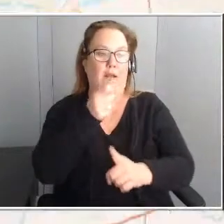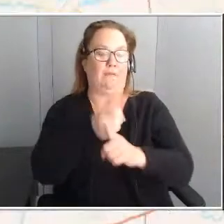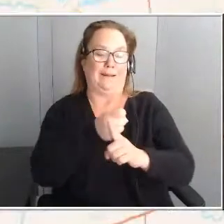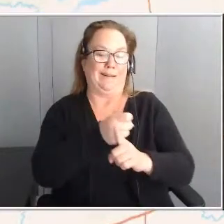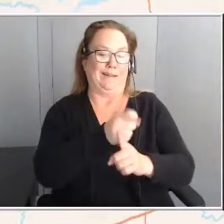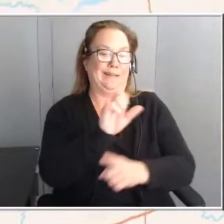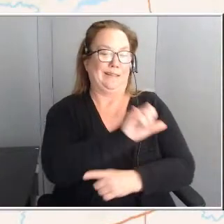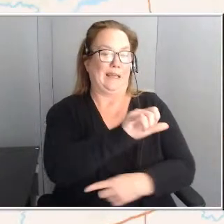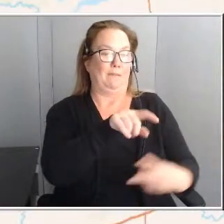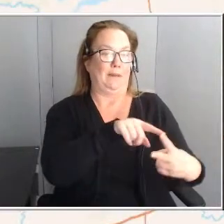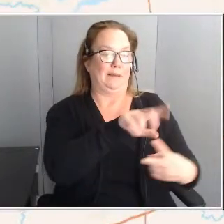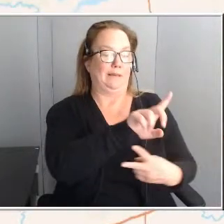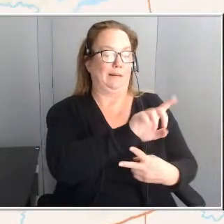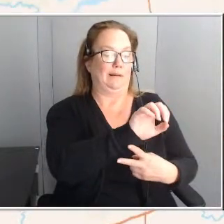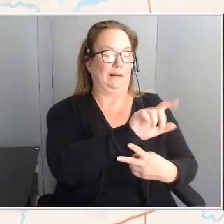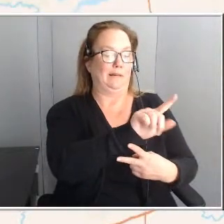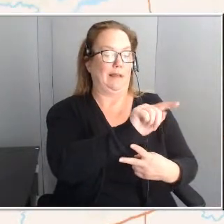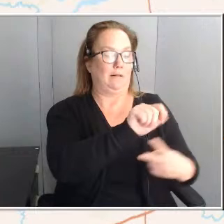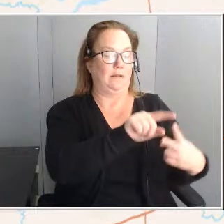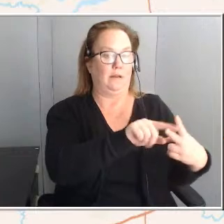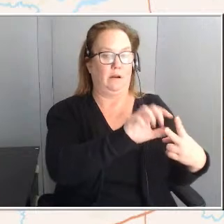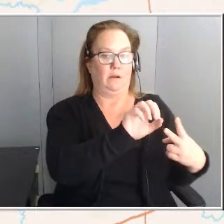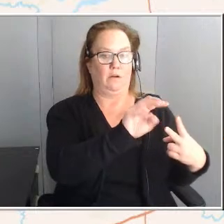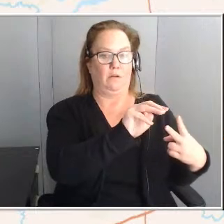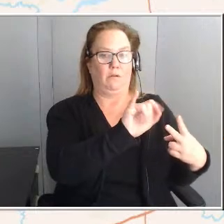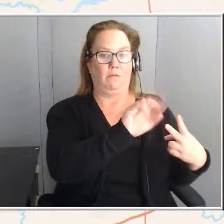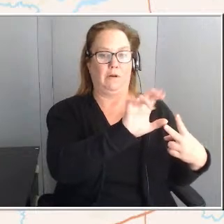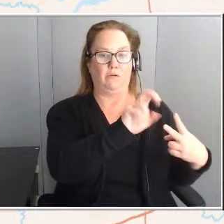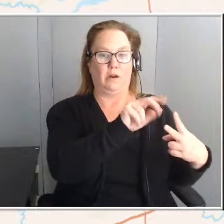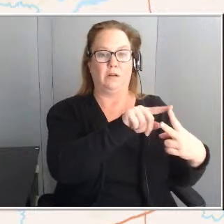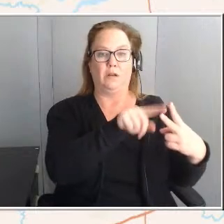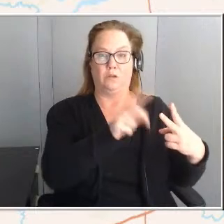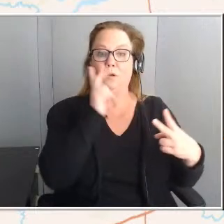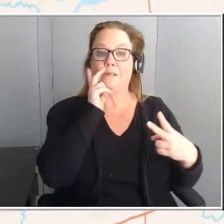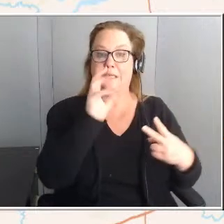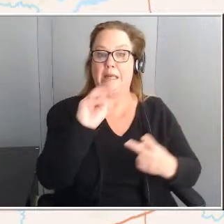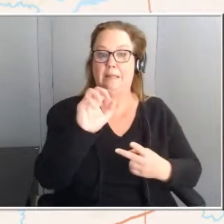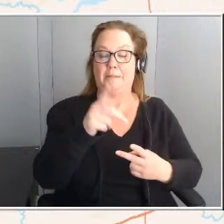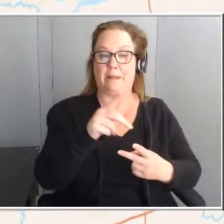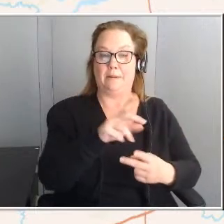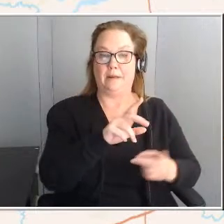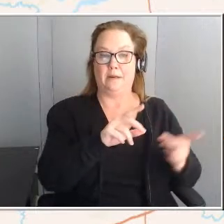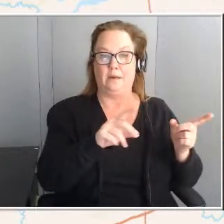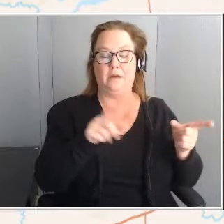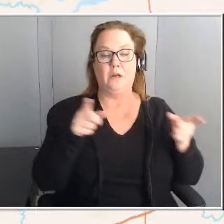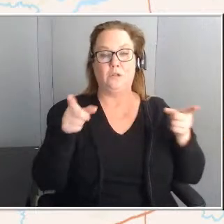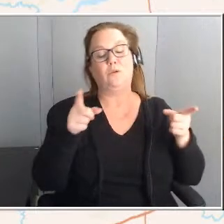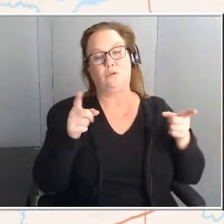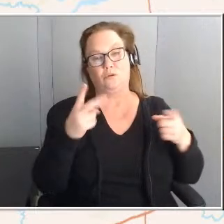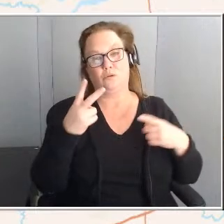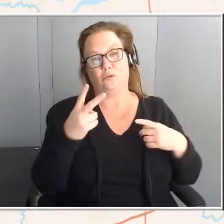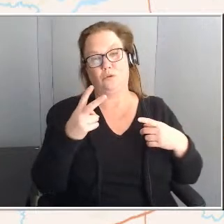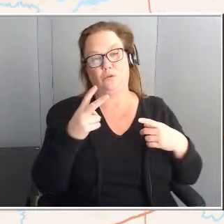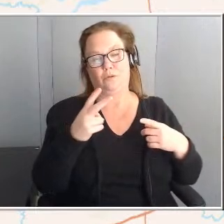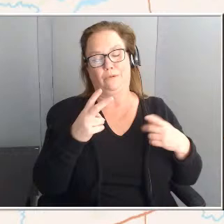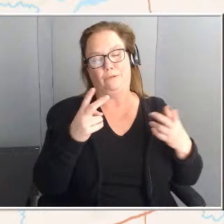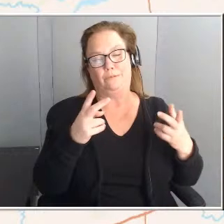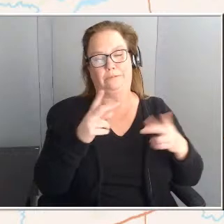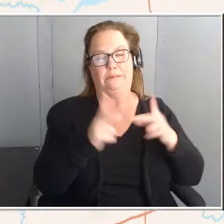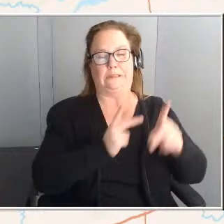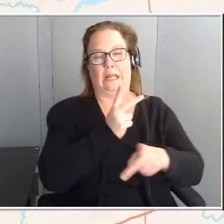did. So you can look on the map that it's in the Kansas. So there's two main sort of flavors